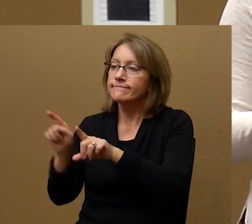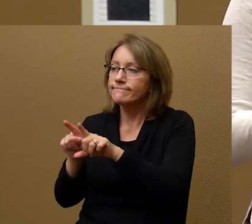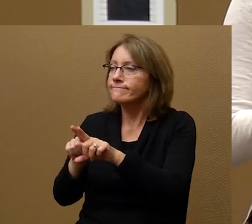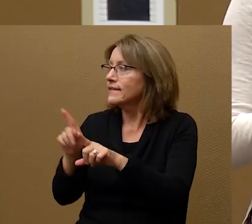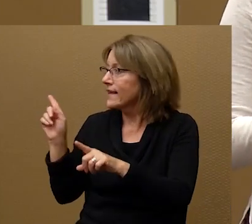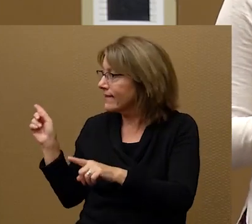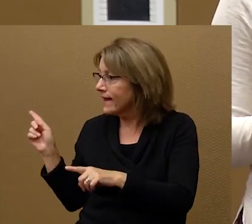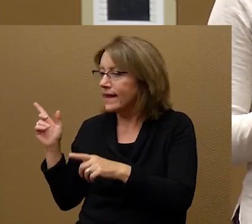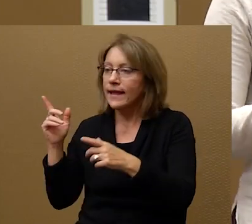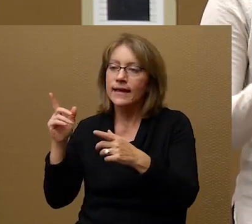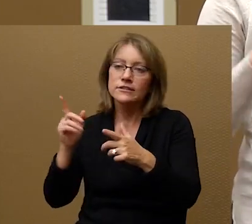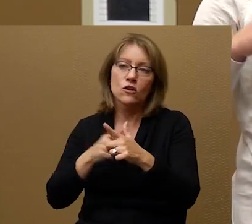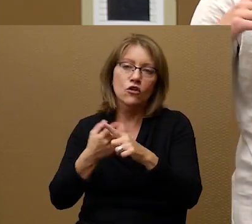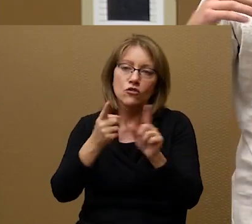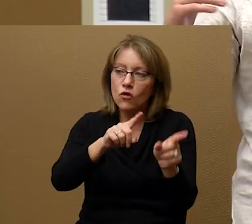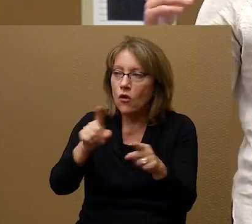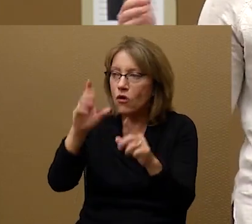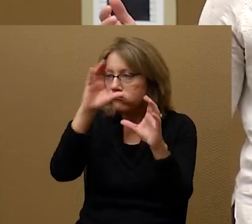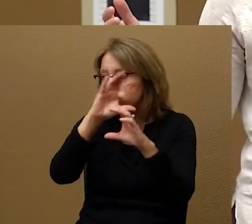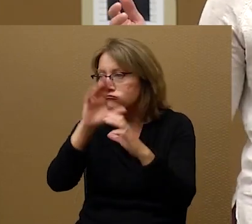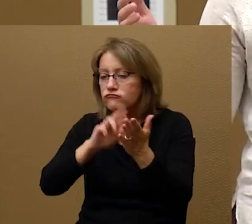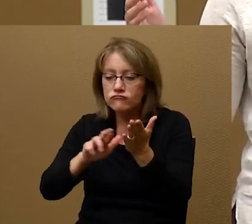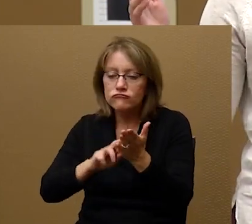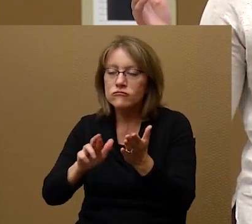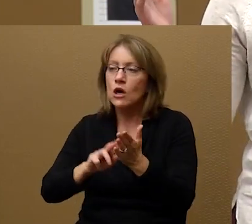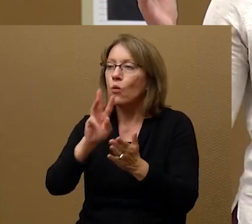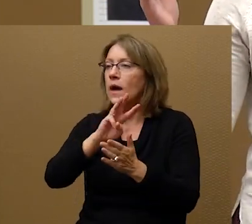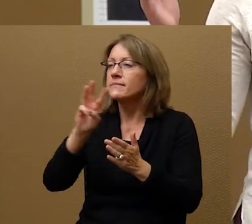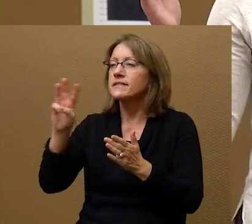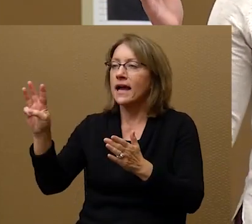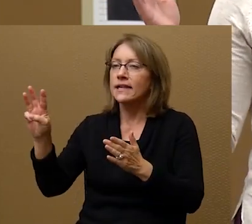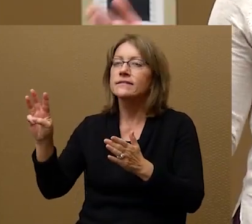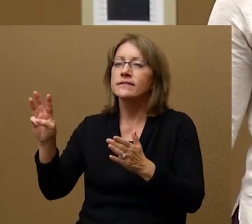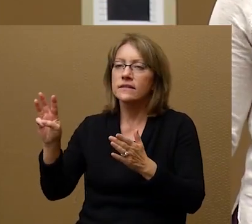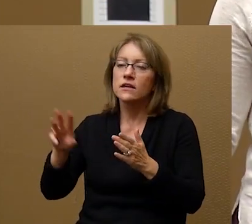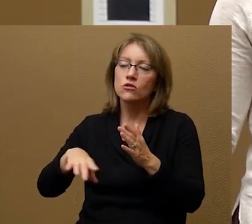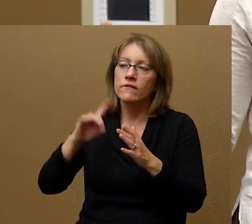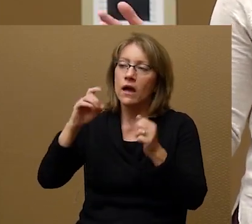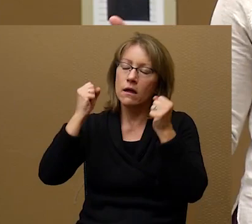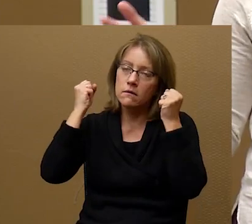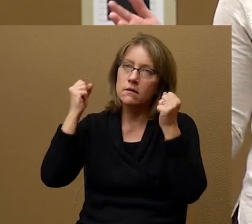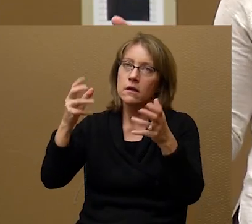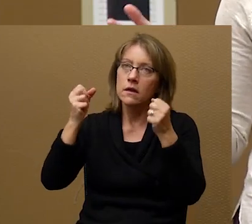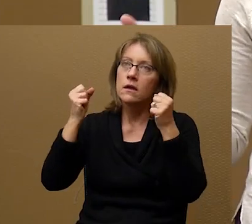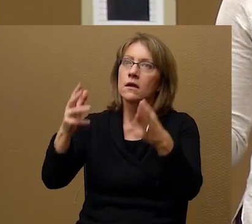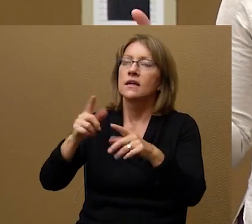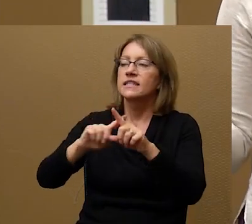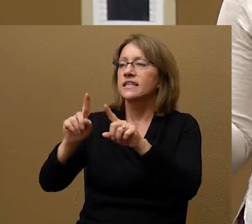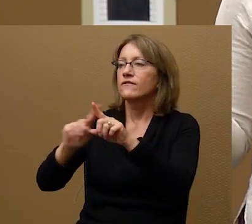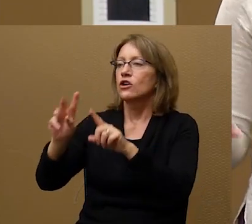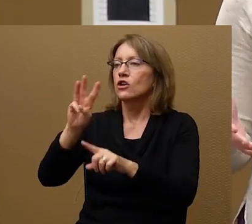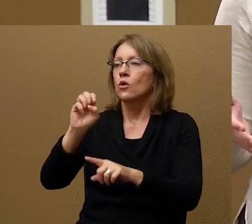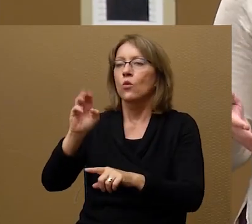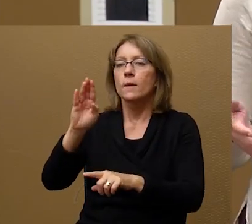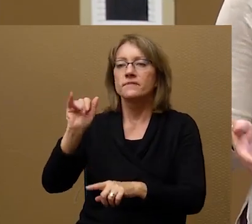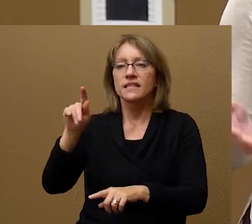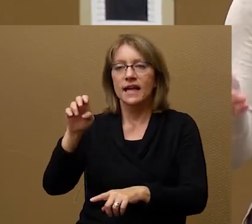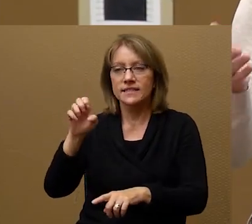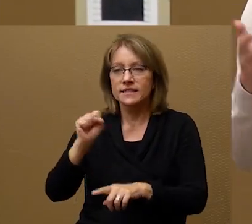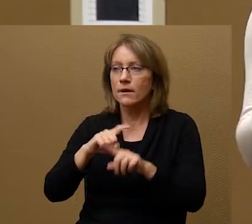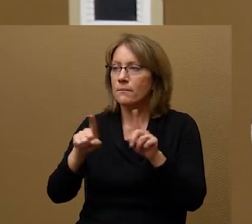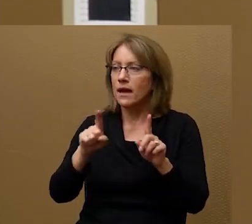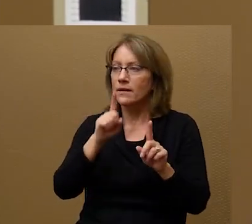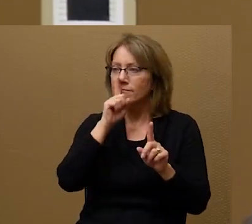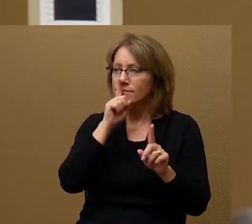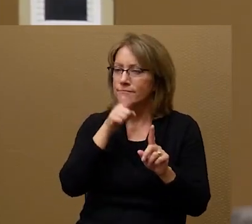looked for things, and there's an abundance of websites, but they don't really tell you what to do.